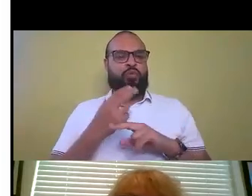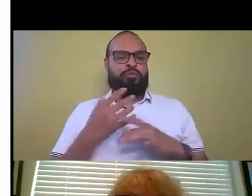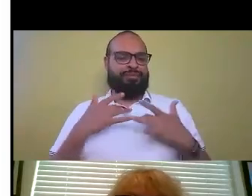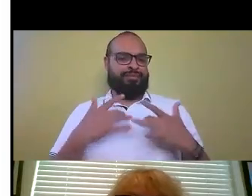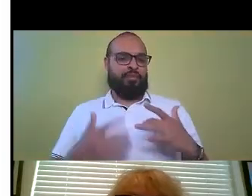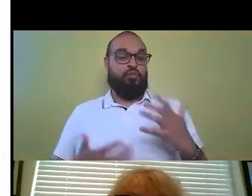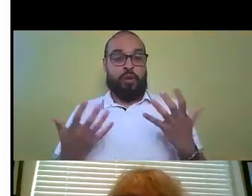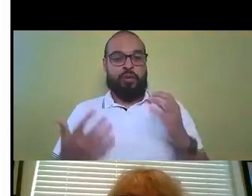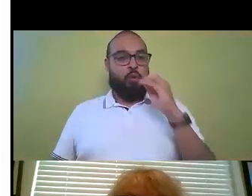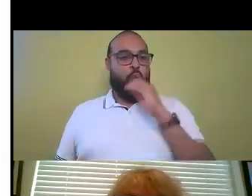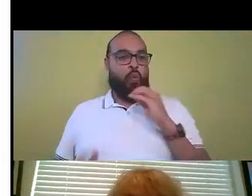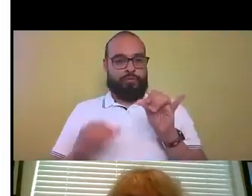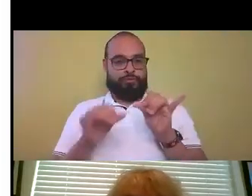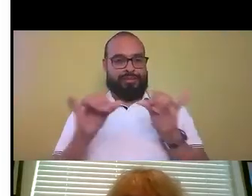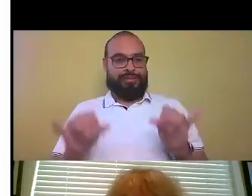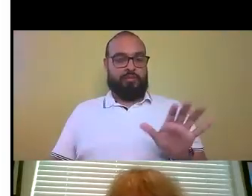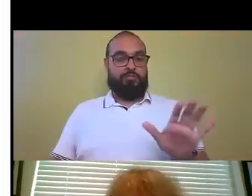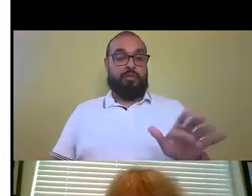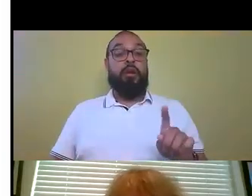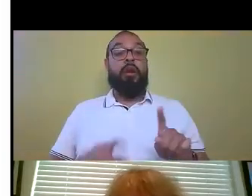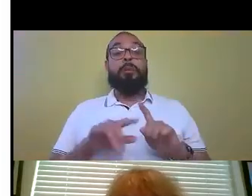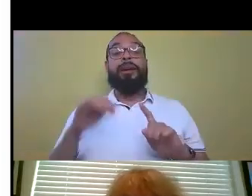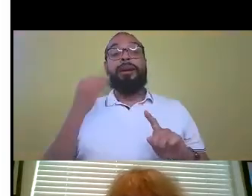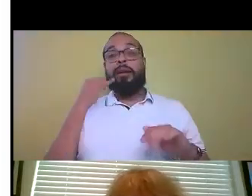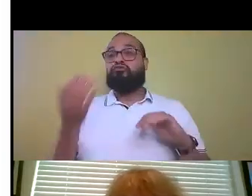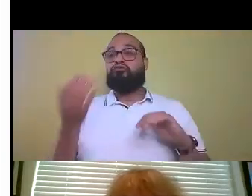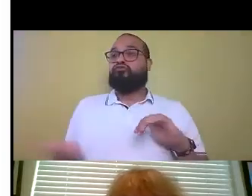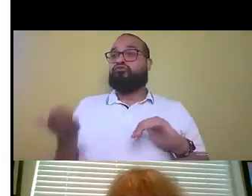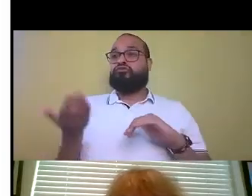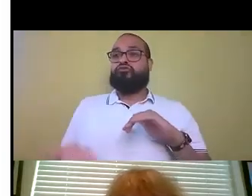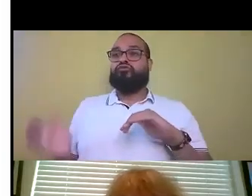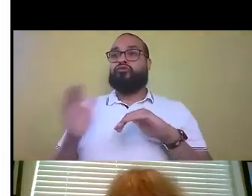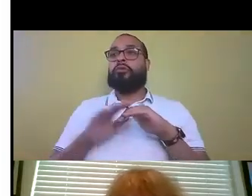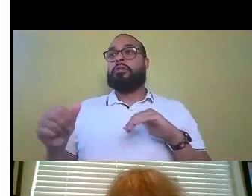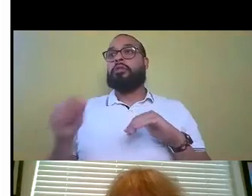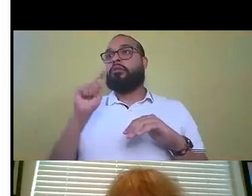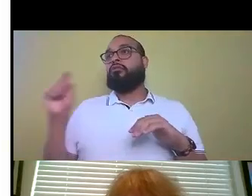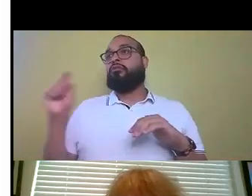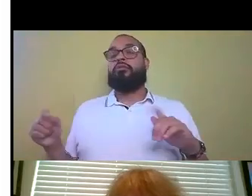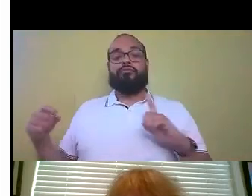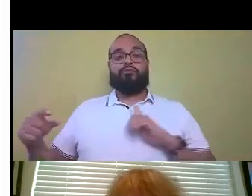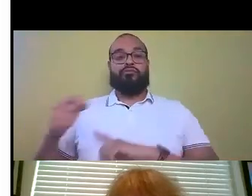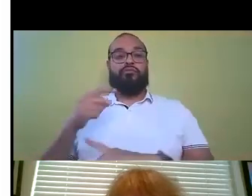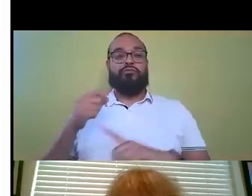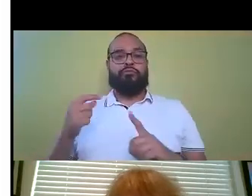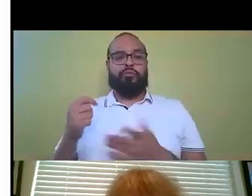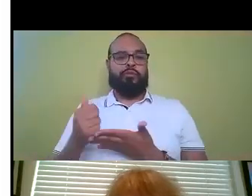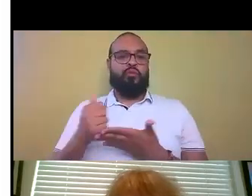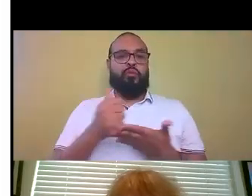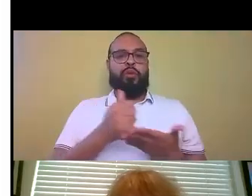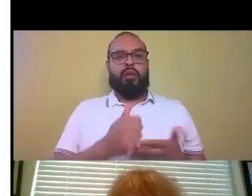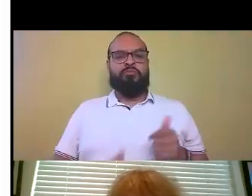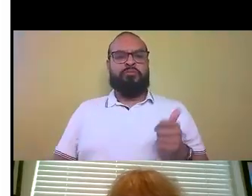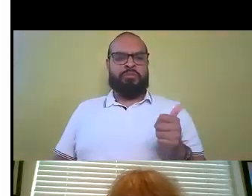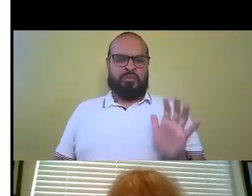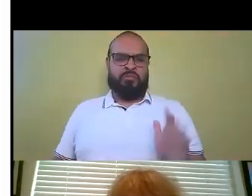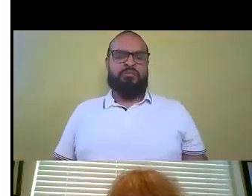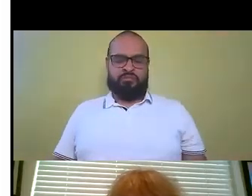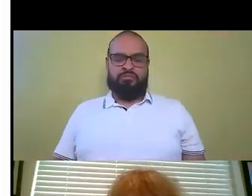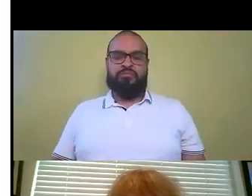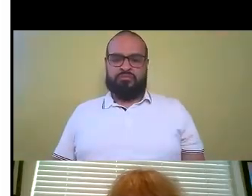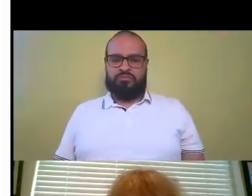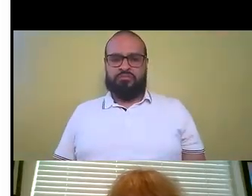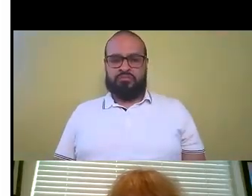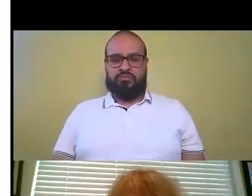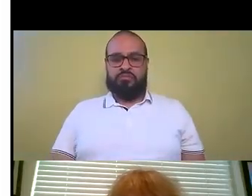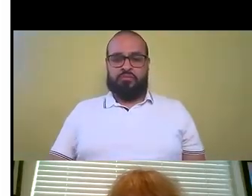but enriching the other sensory inputs should help the child's overall regulation. So you want to,